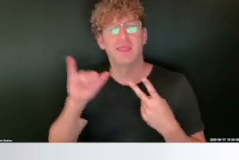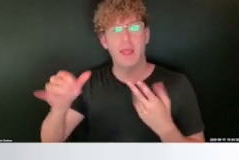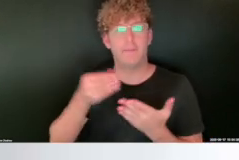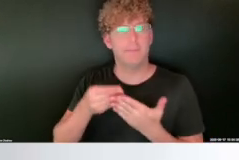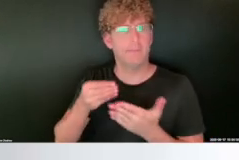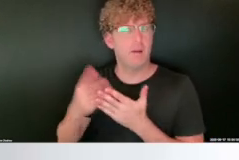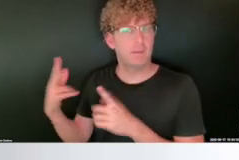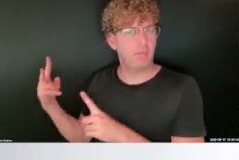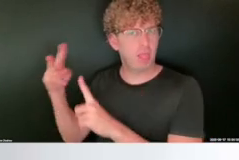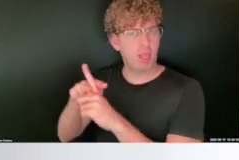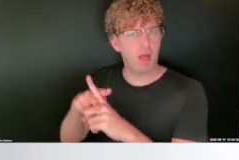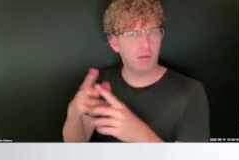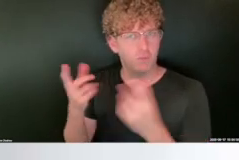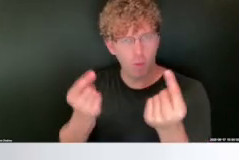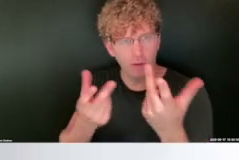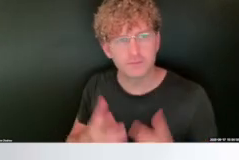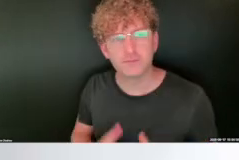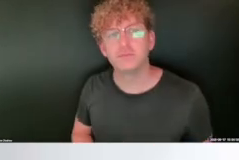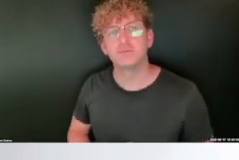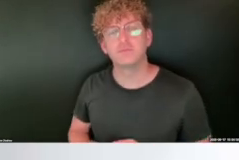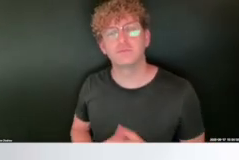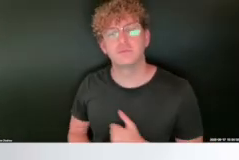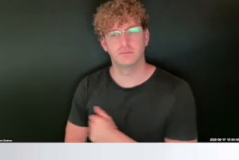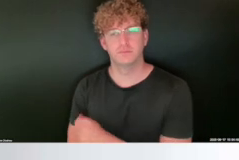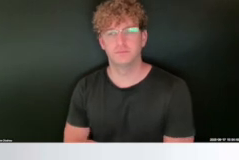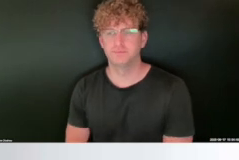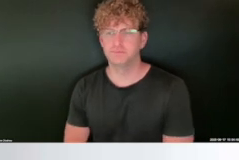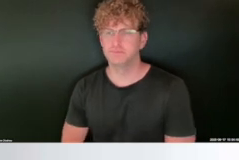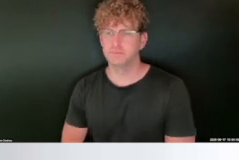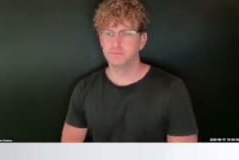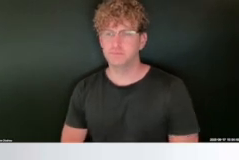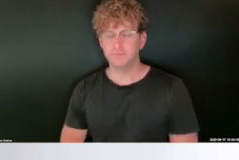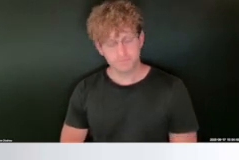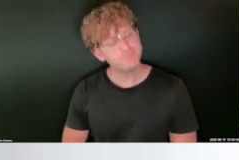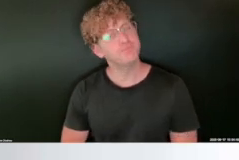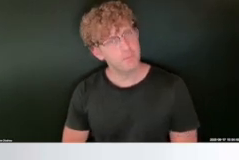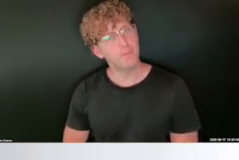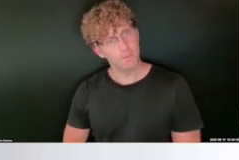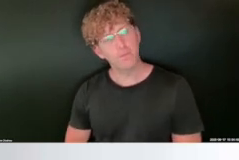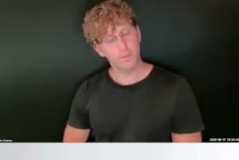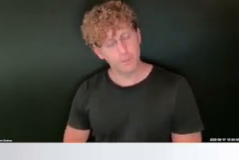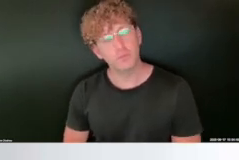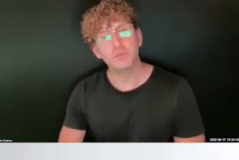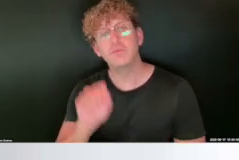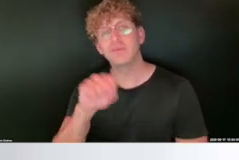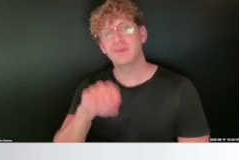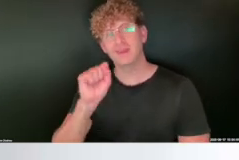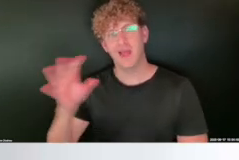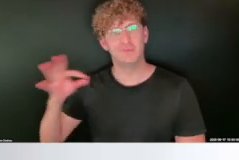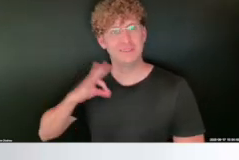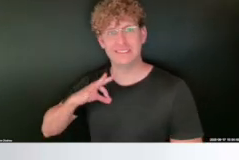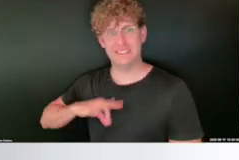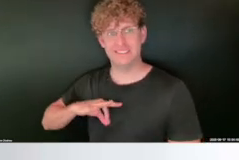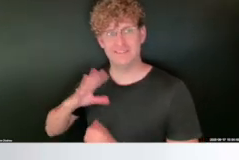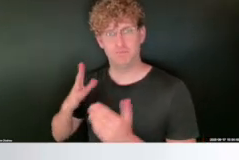Inder? Yeah, so the incentive, proposed incentive table will